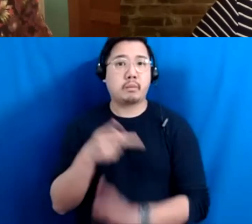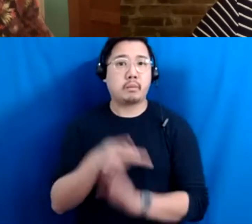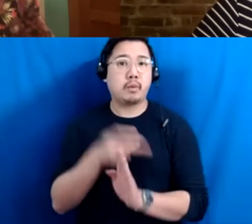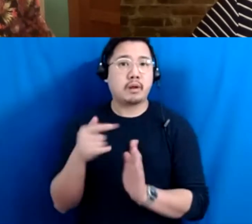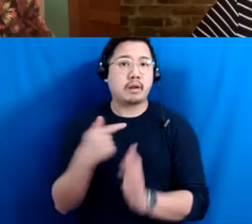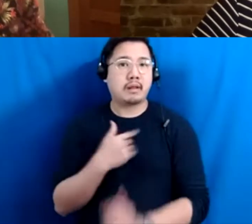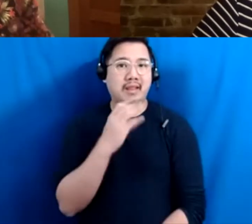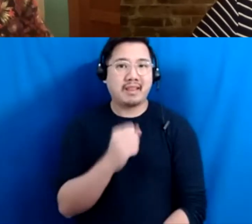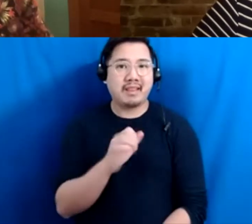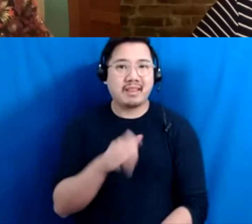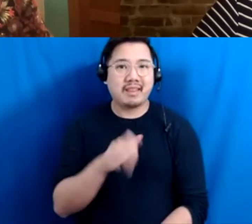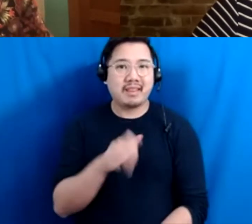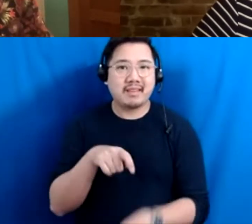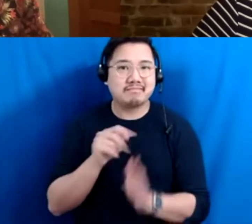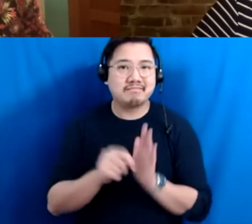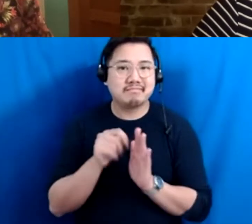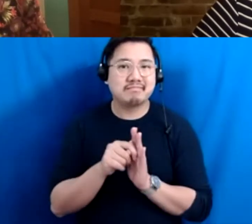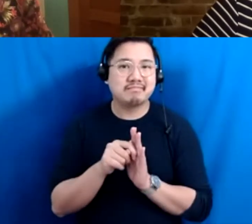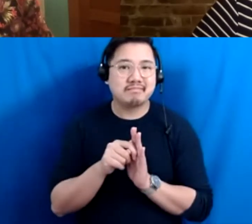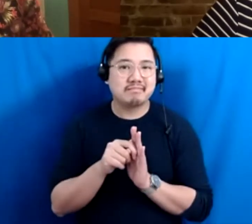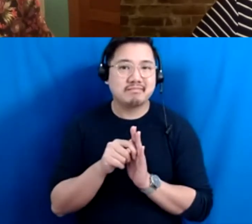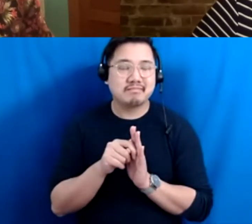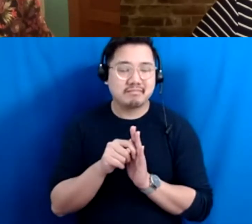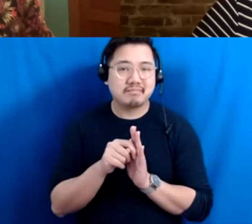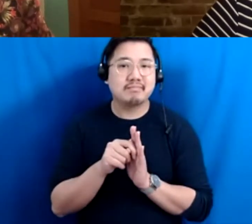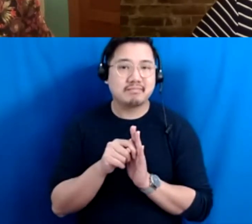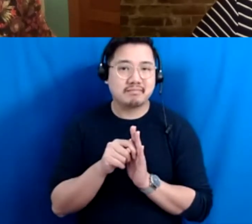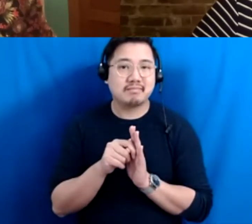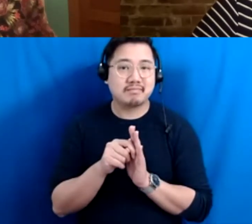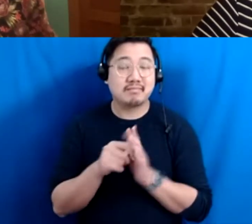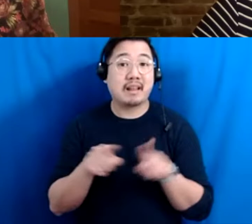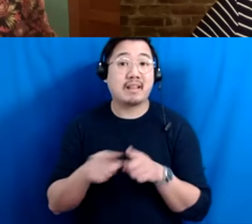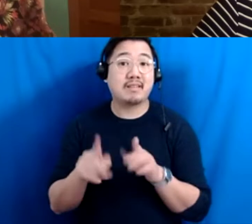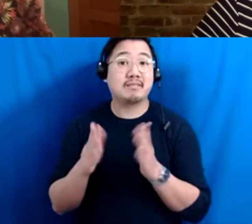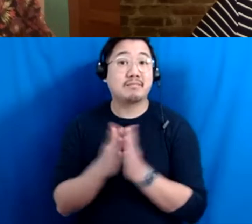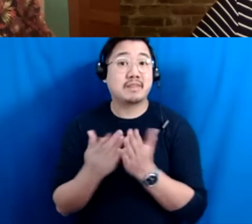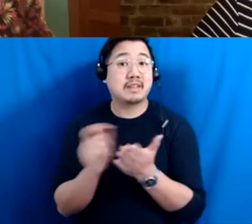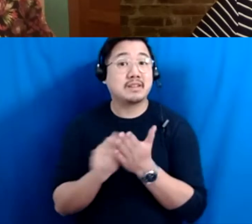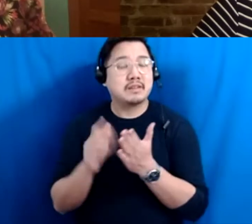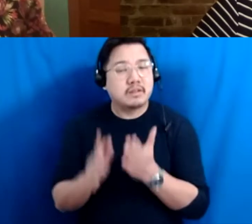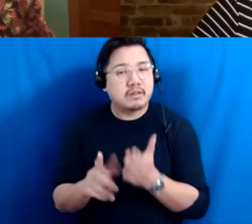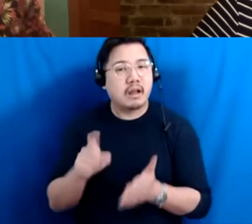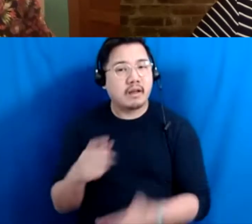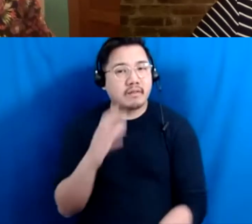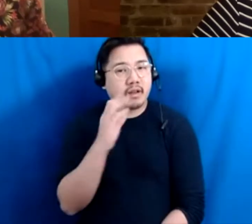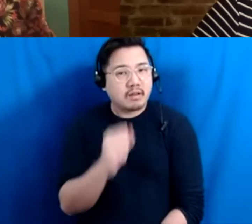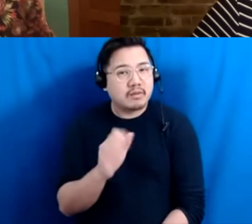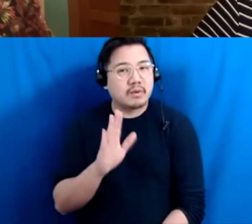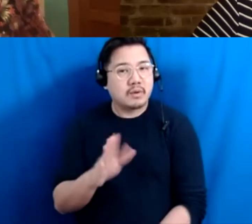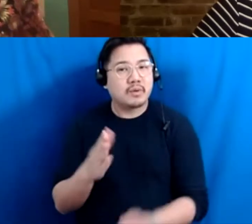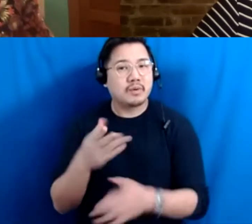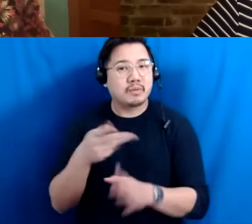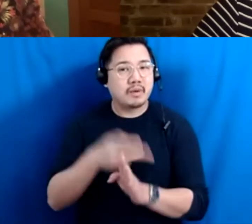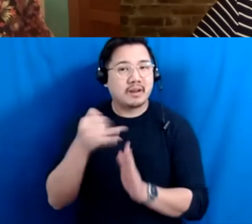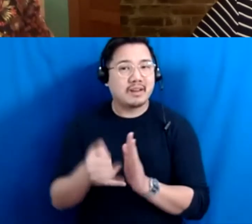one thing that you have to be as a novelist is interested in your project. Otherwise you're not getting